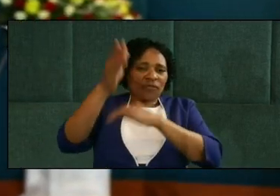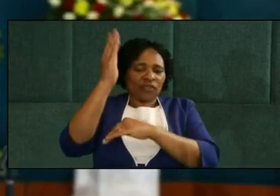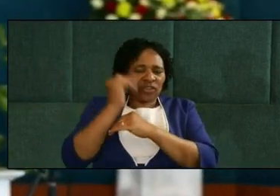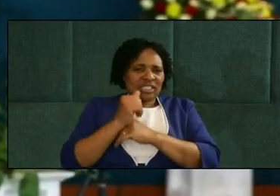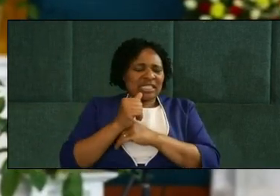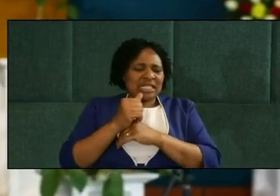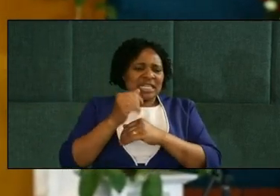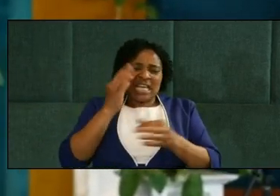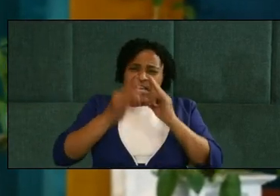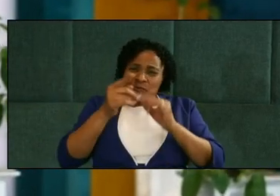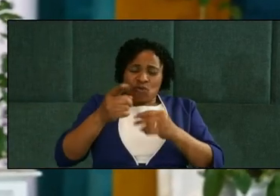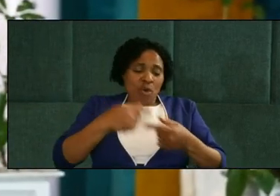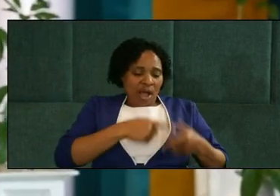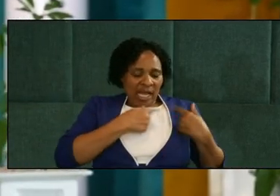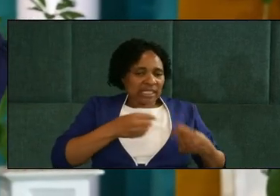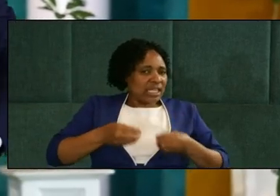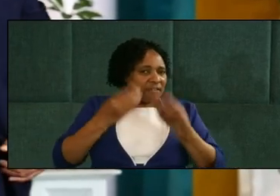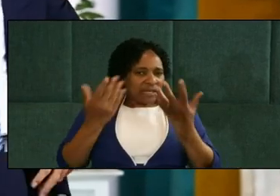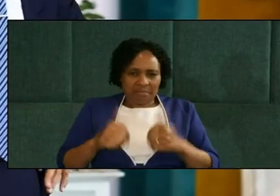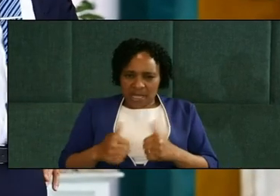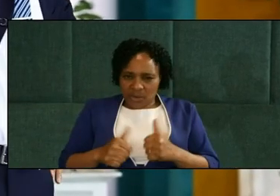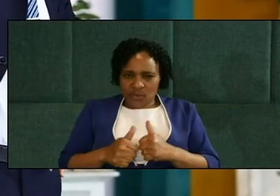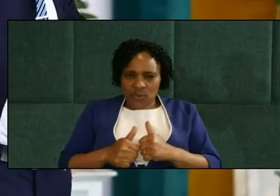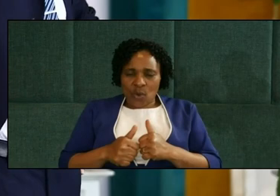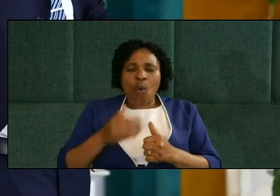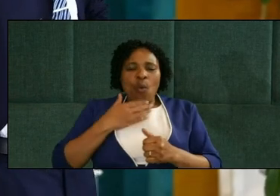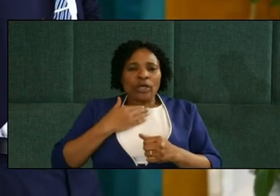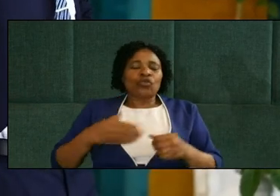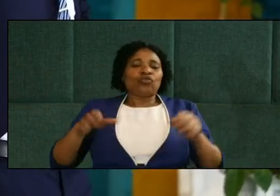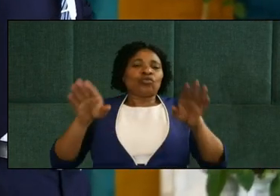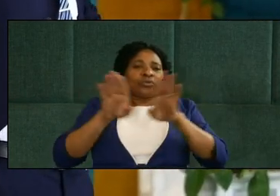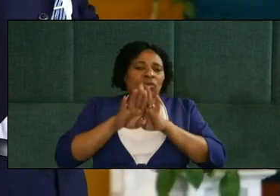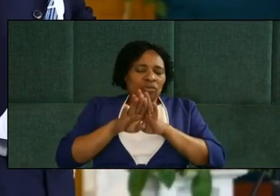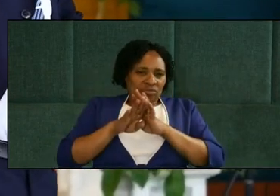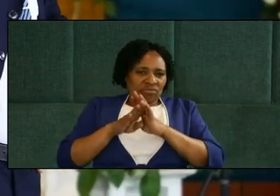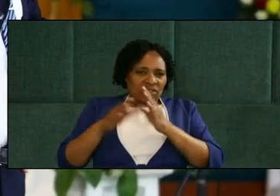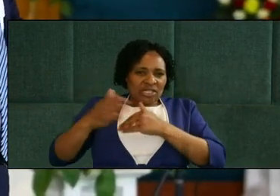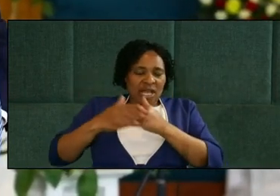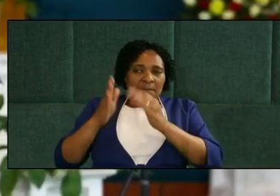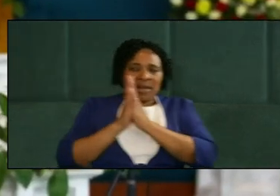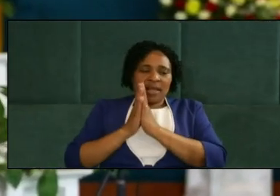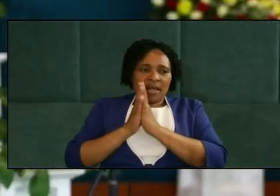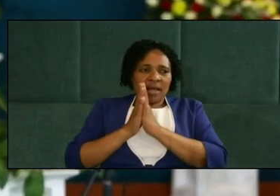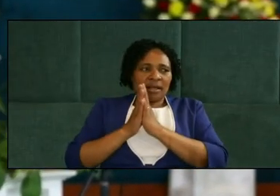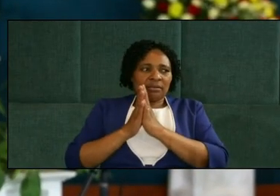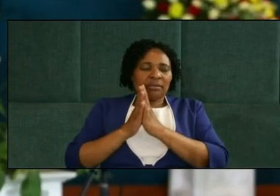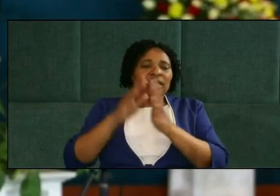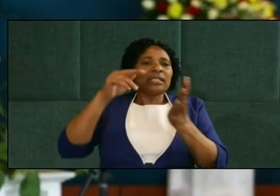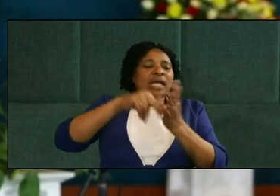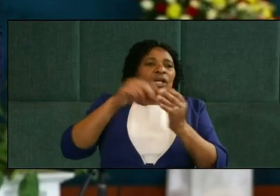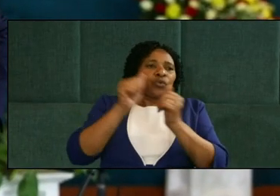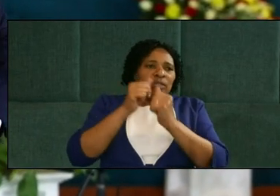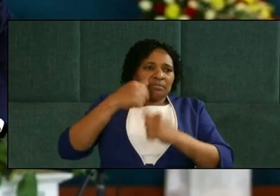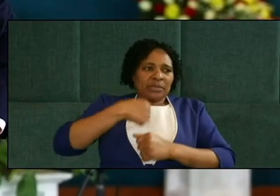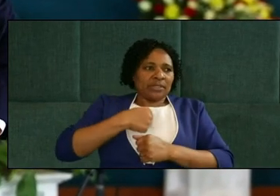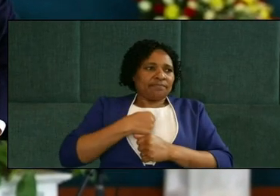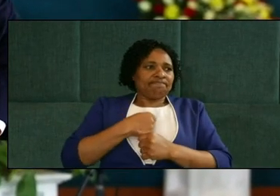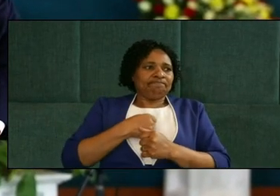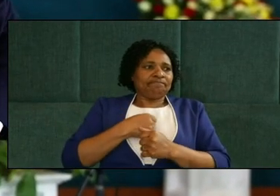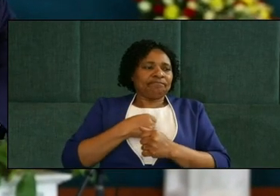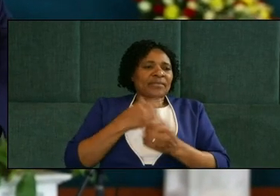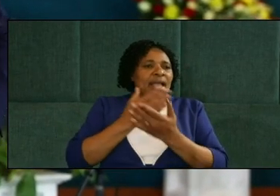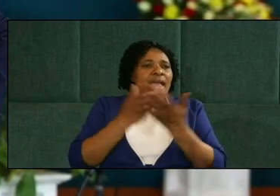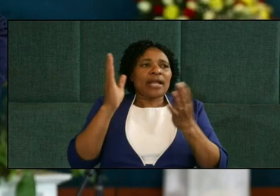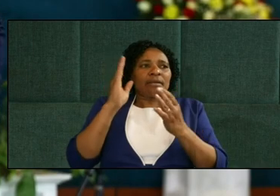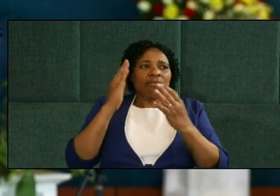You're not yet giving your heart to the Lord. You want me to close as I close the prayer. Can I invite this congregation to stand with me? Is there